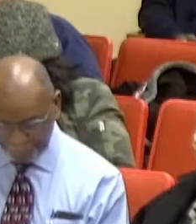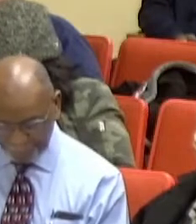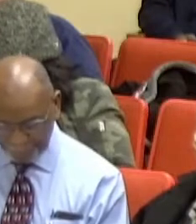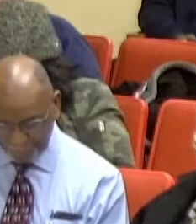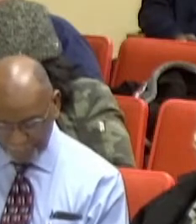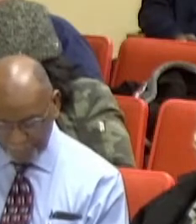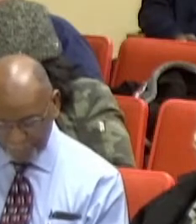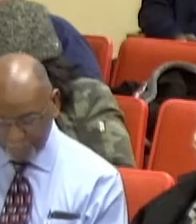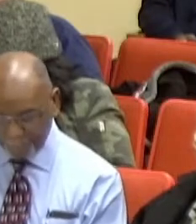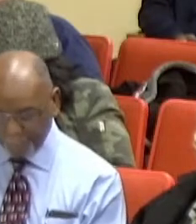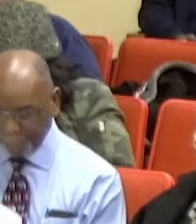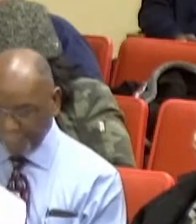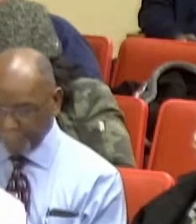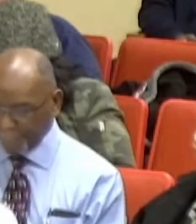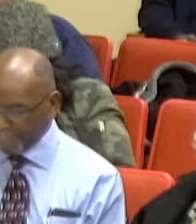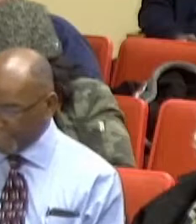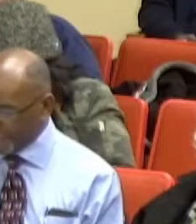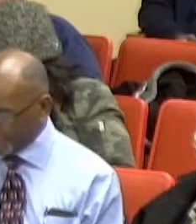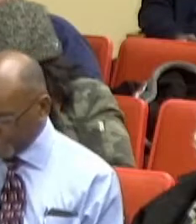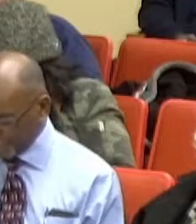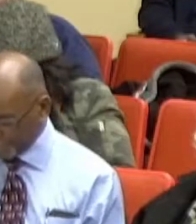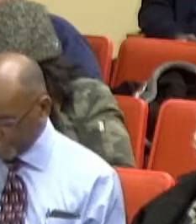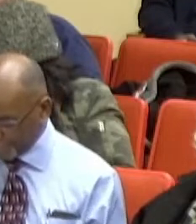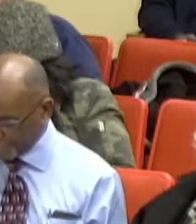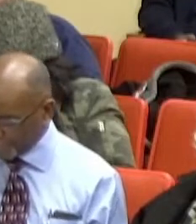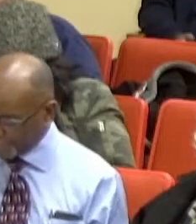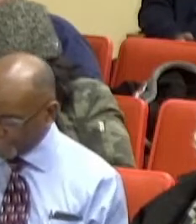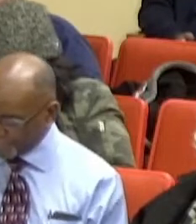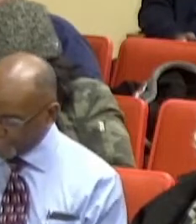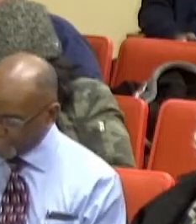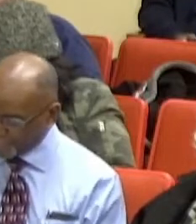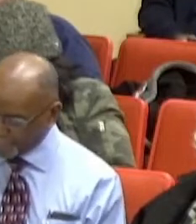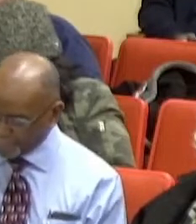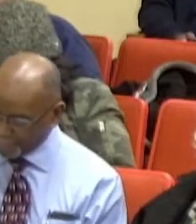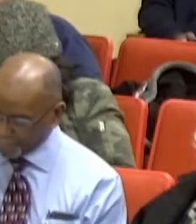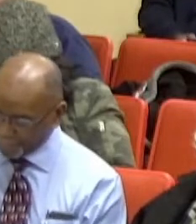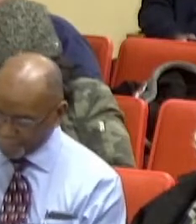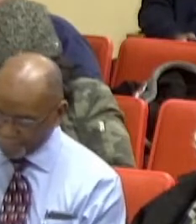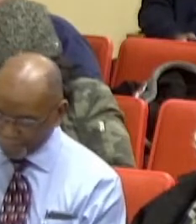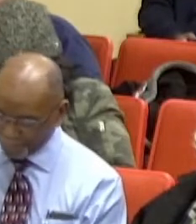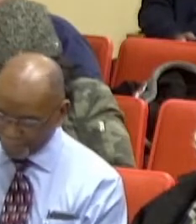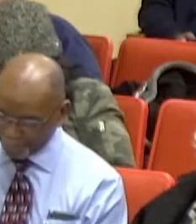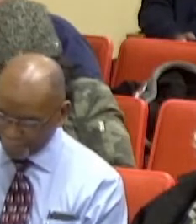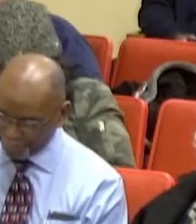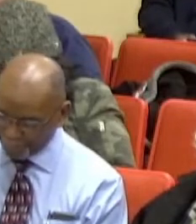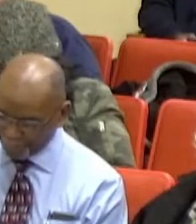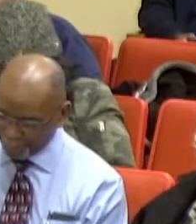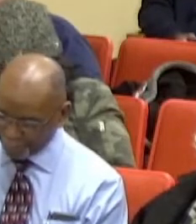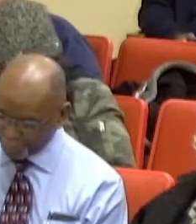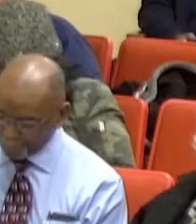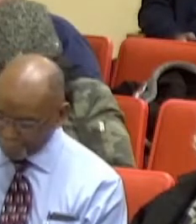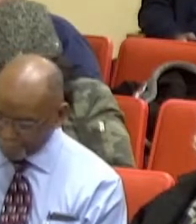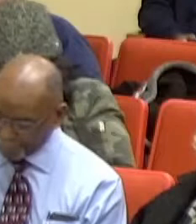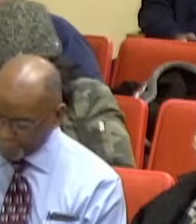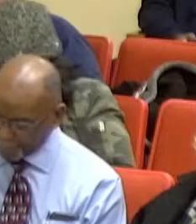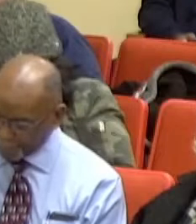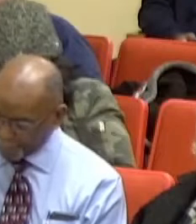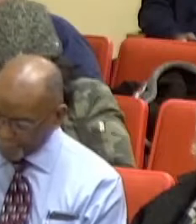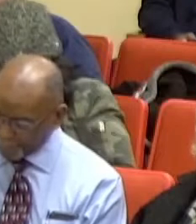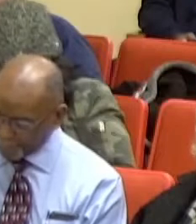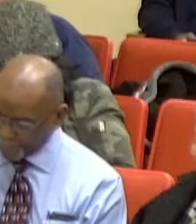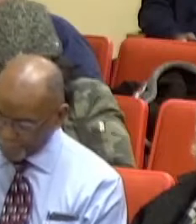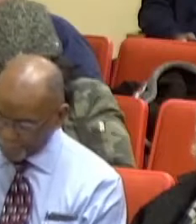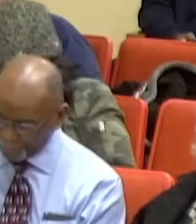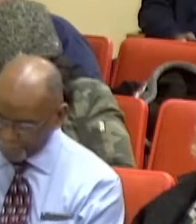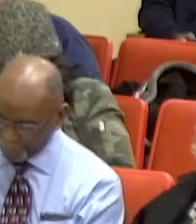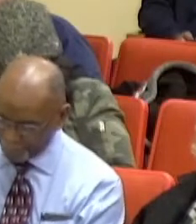Planning Commission, some people actually expressed that R4 is more favorable than C5. I wholeheartedly